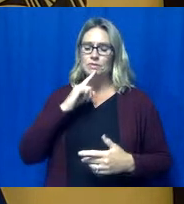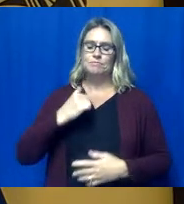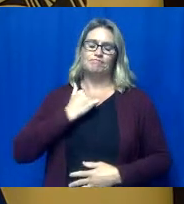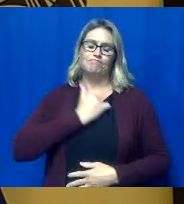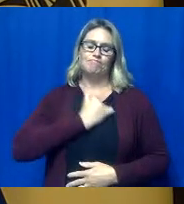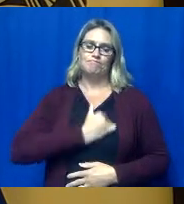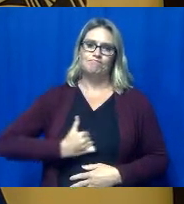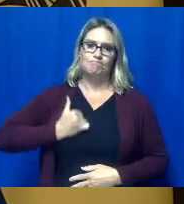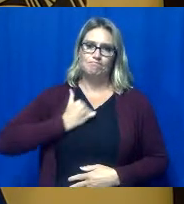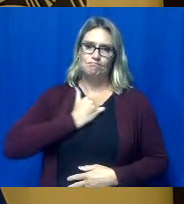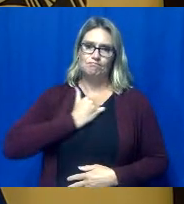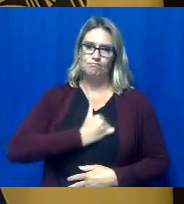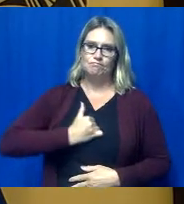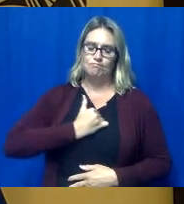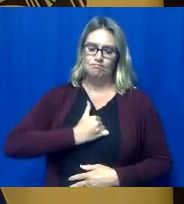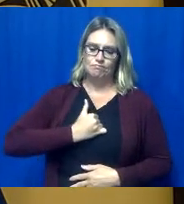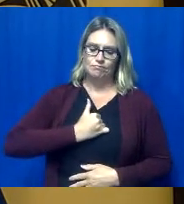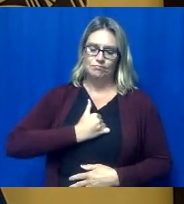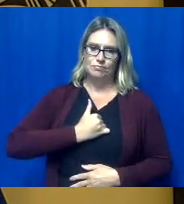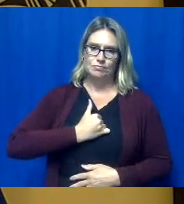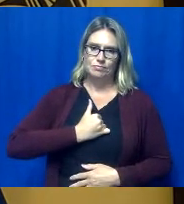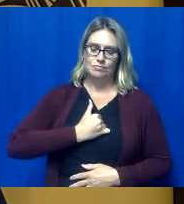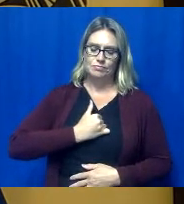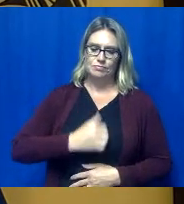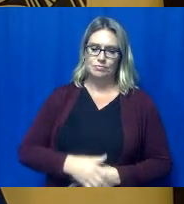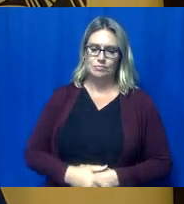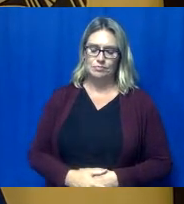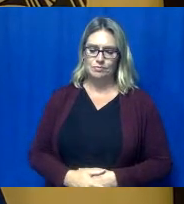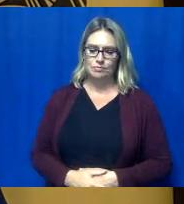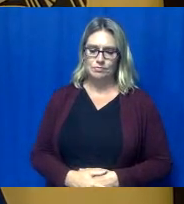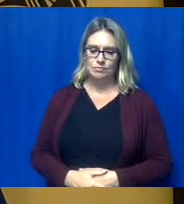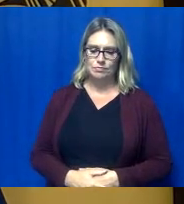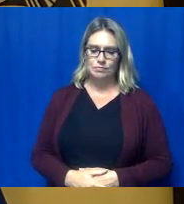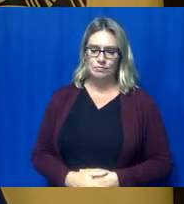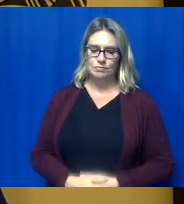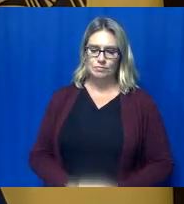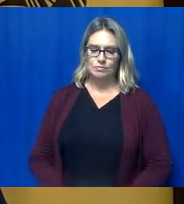condolences with everyone who has been affected by these tragic deaths.